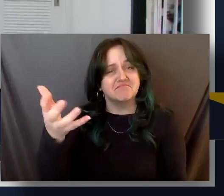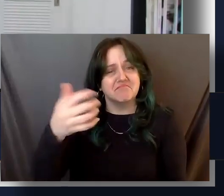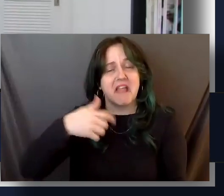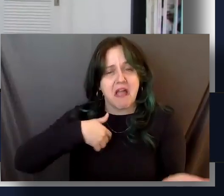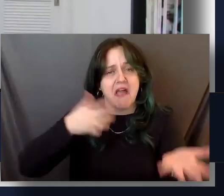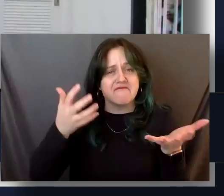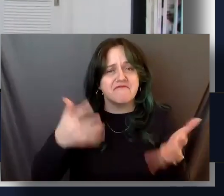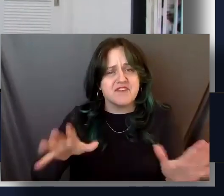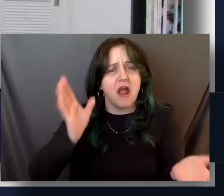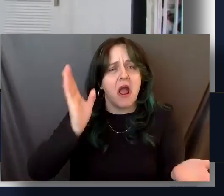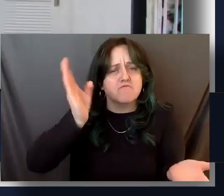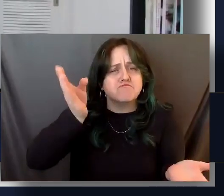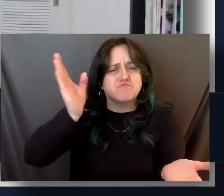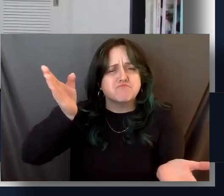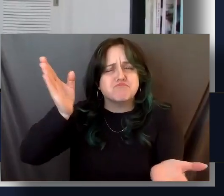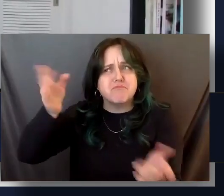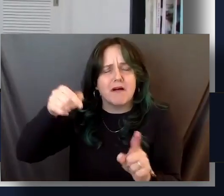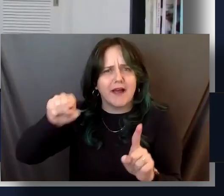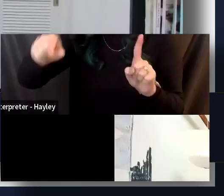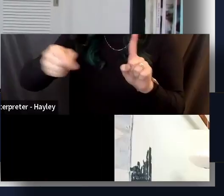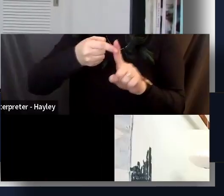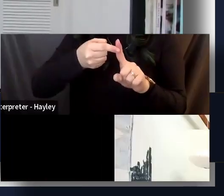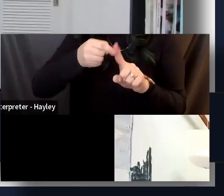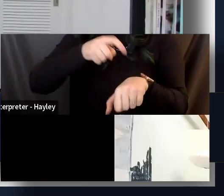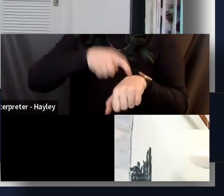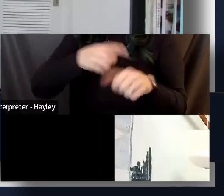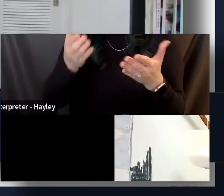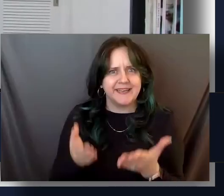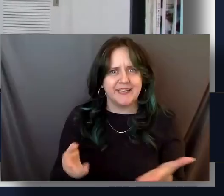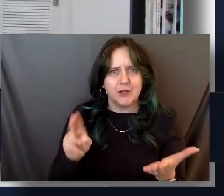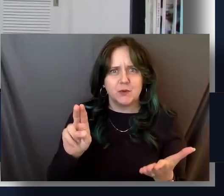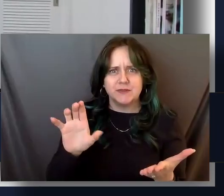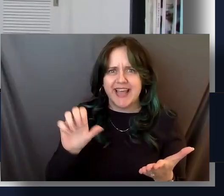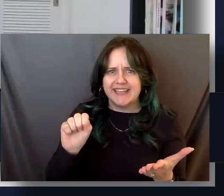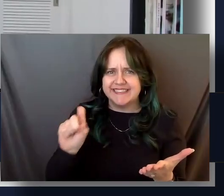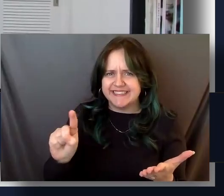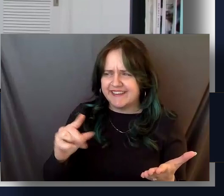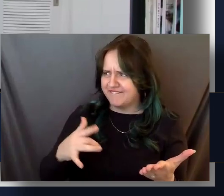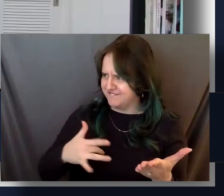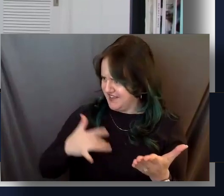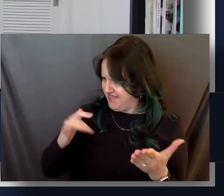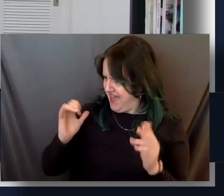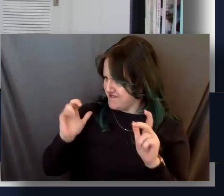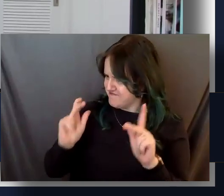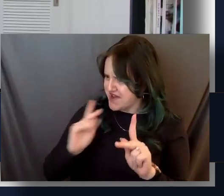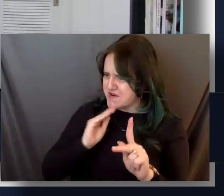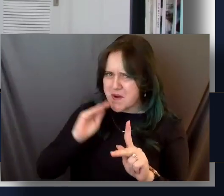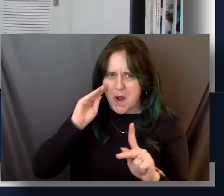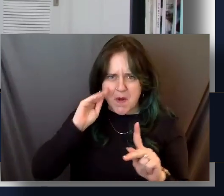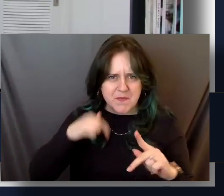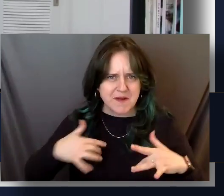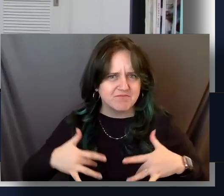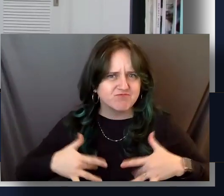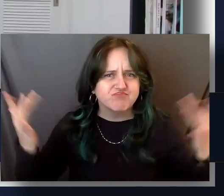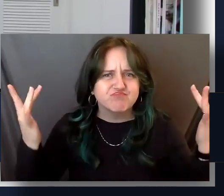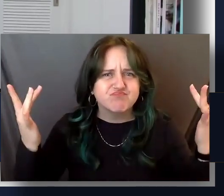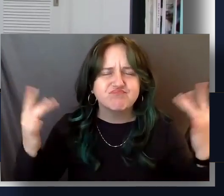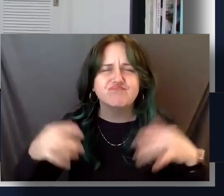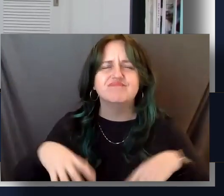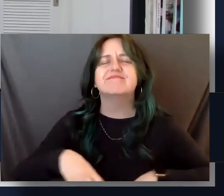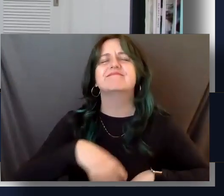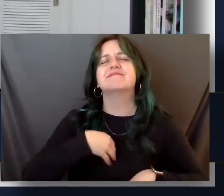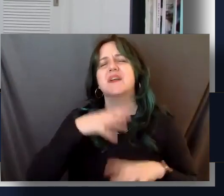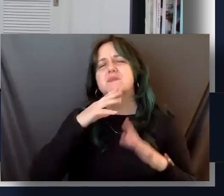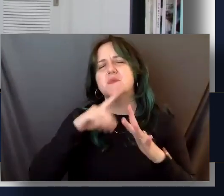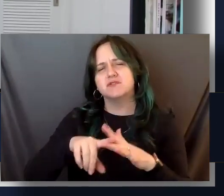I've given a lot of talks. This is my first one at UCSD, so it feels like coming home, and I'm thrilled to be here. What I'm